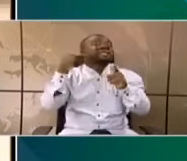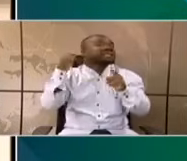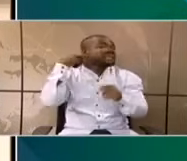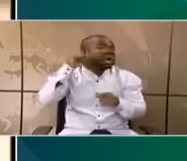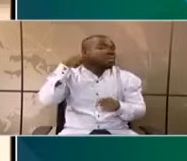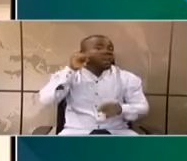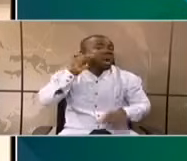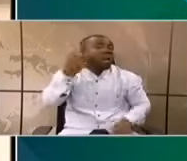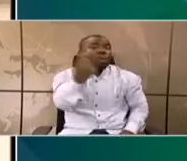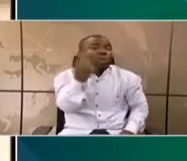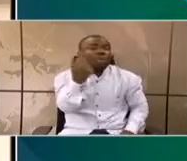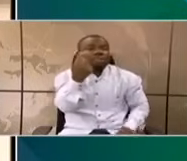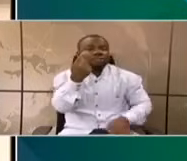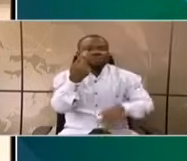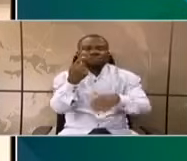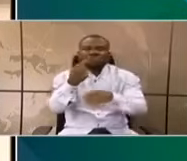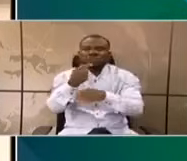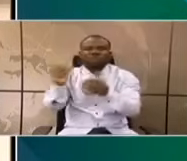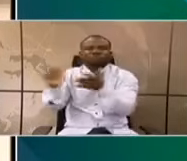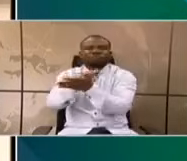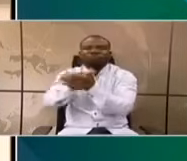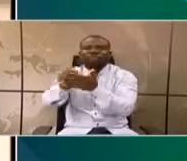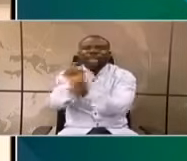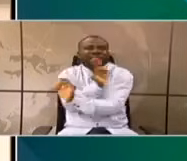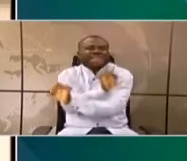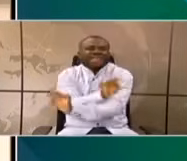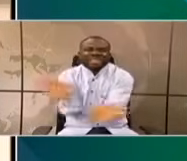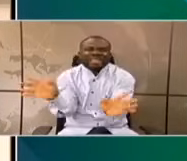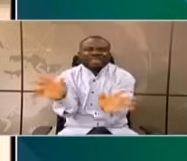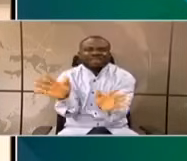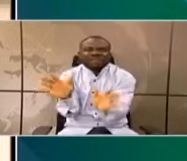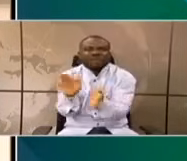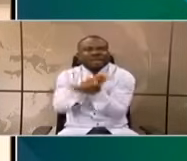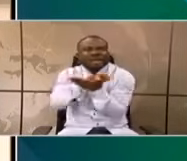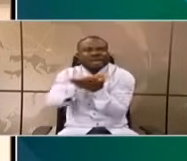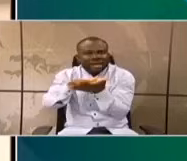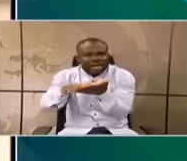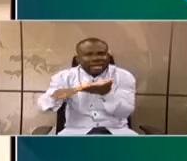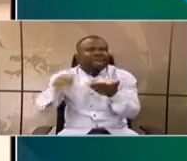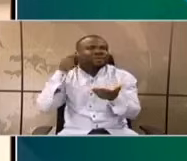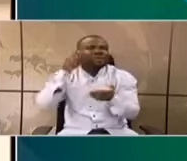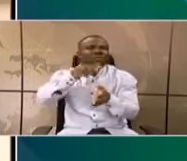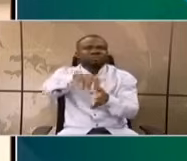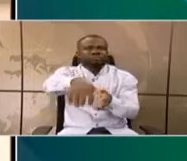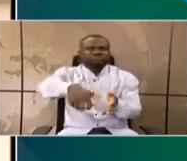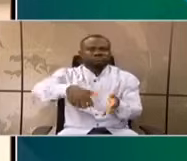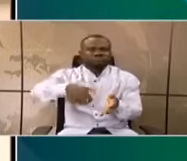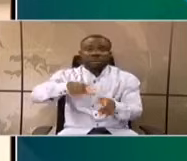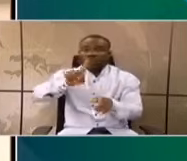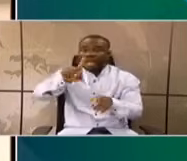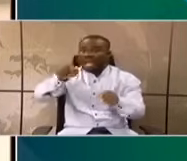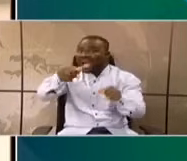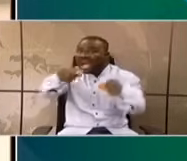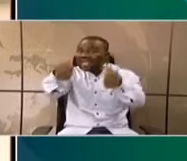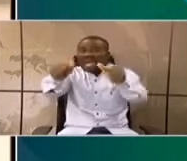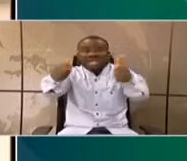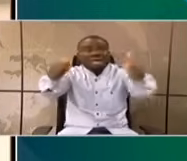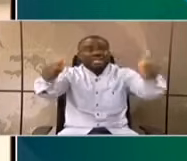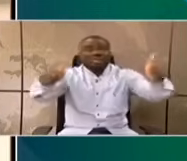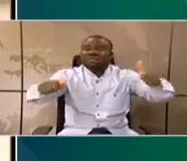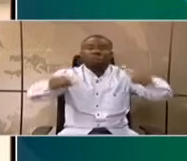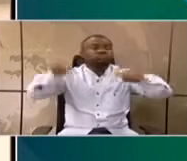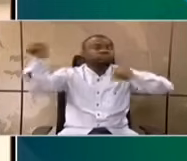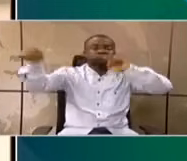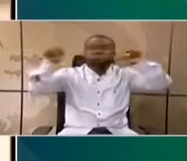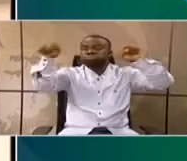omo ina wo kwaenim ani nsuo no eso ana mtu galapse Kodompim papa